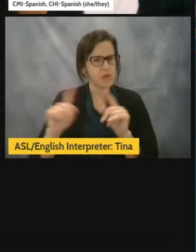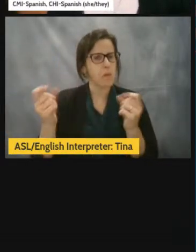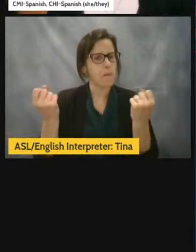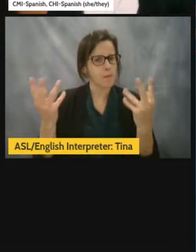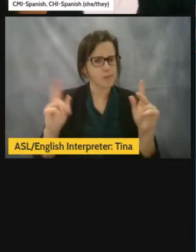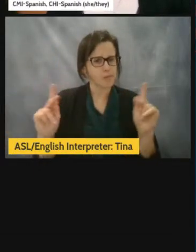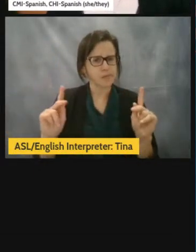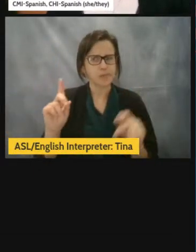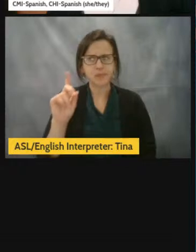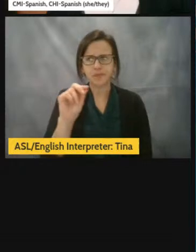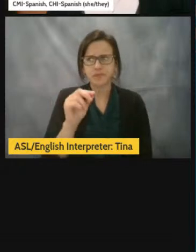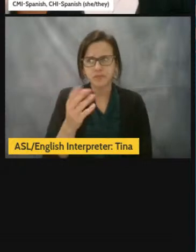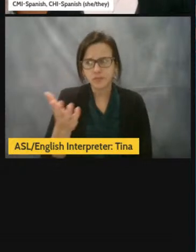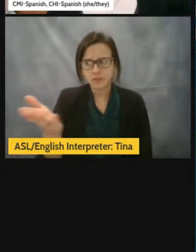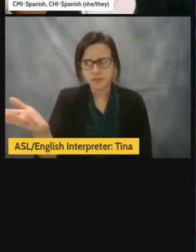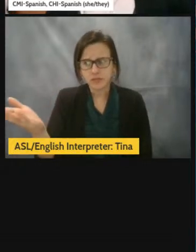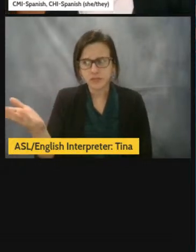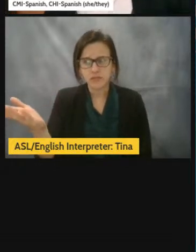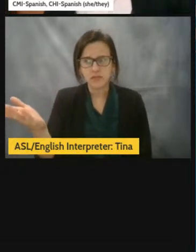So